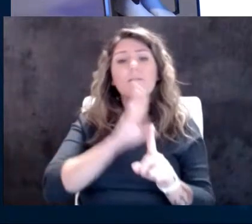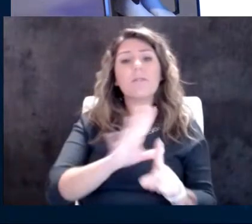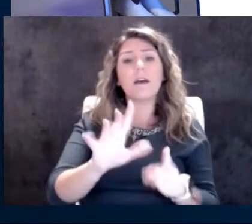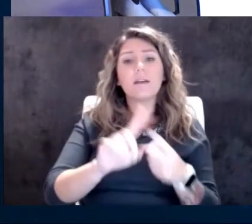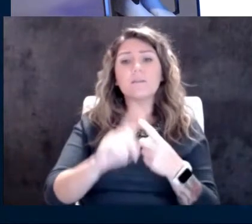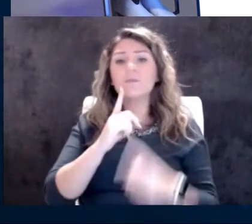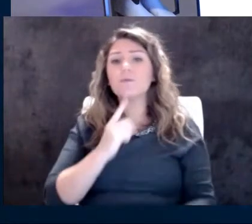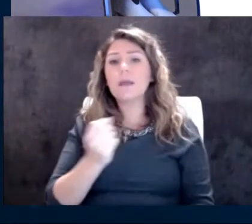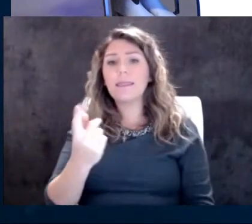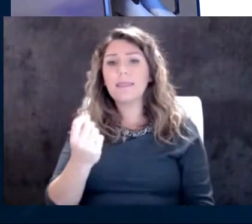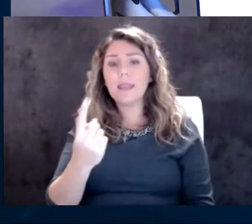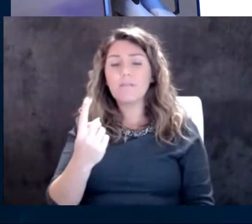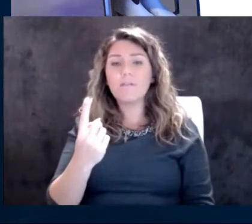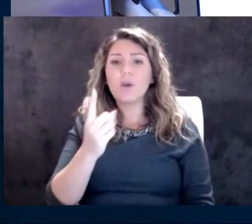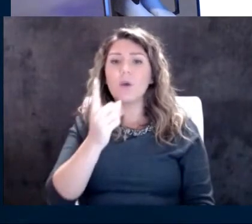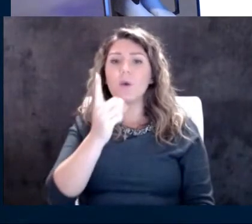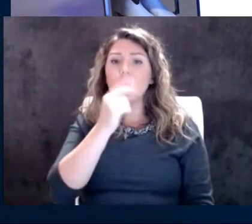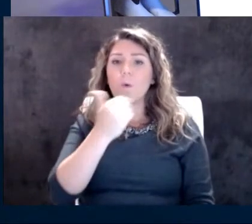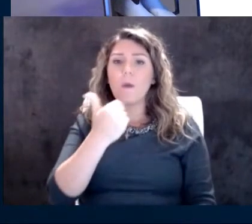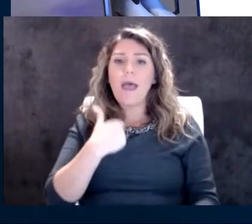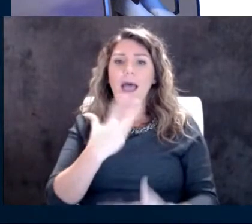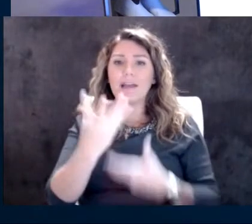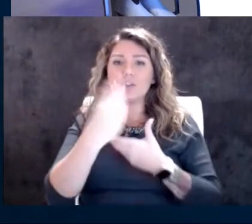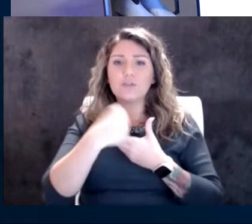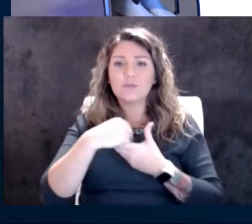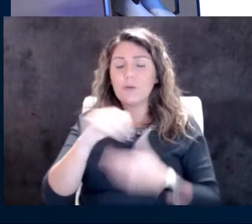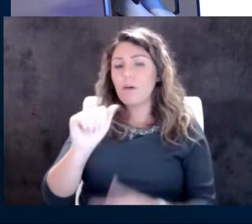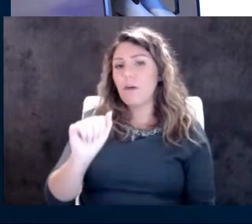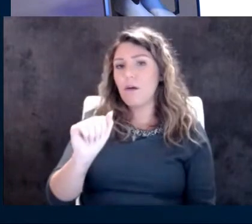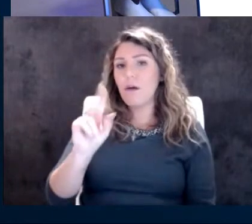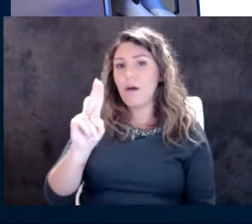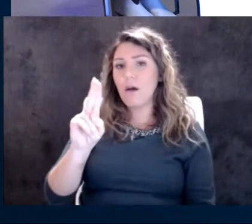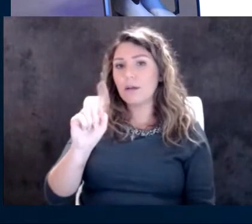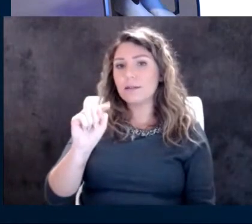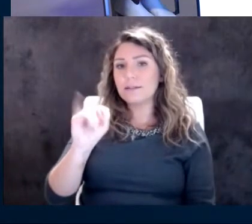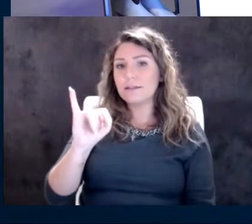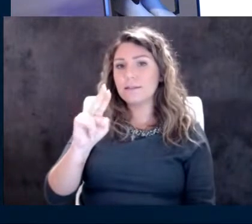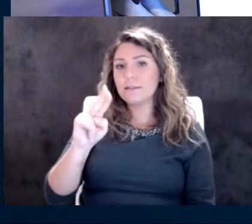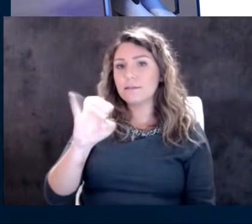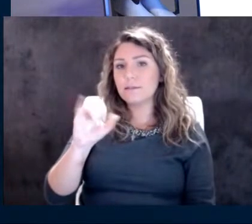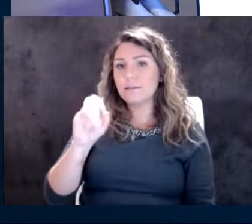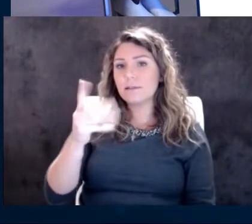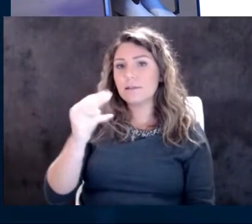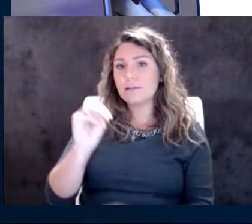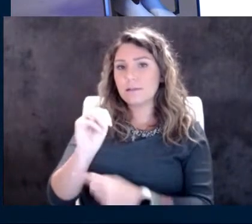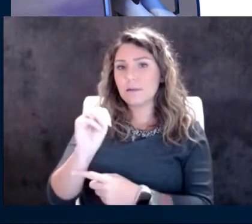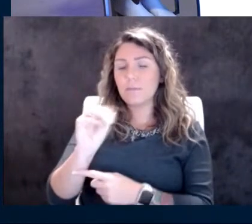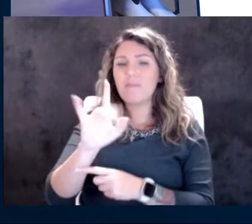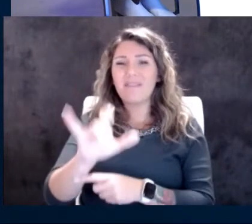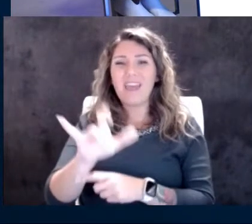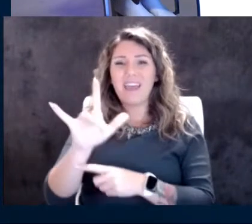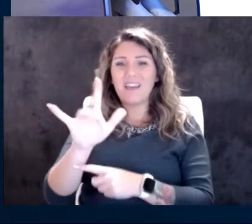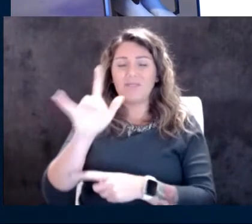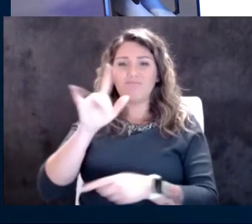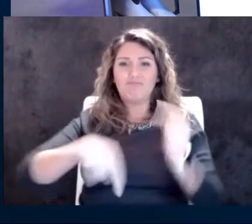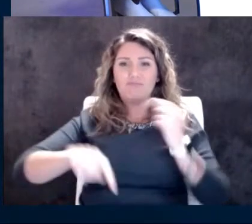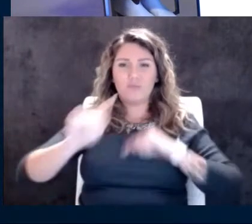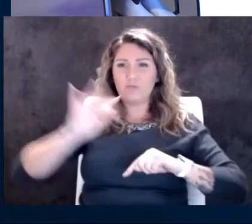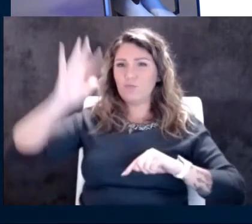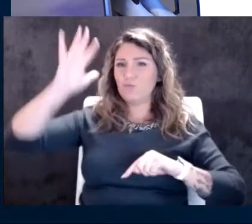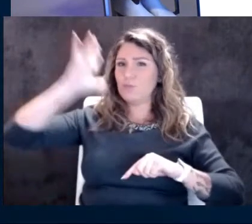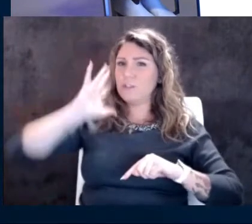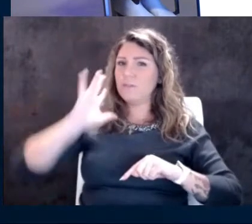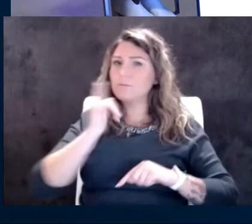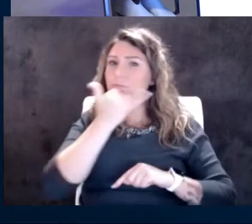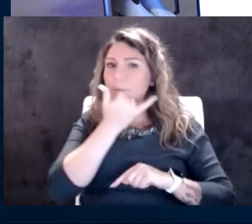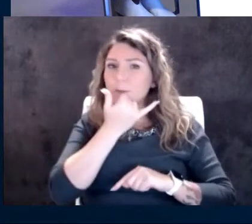the autism spectrum? This dates back to a previous misinformation campaign, I believe, but would really appreciate your take